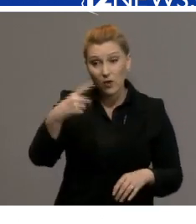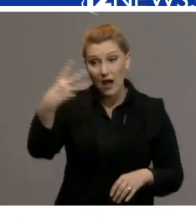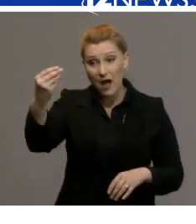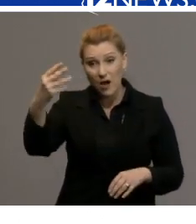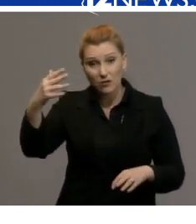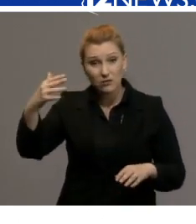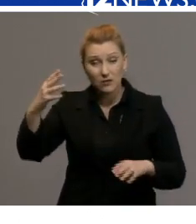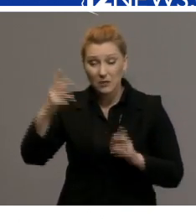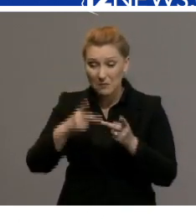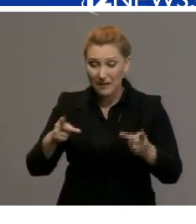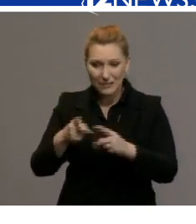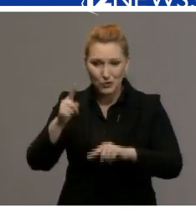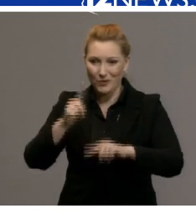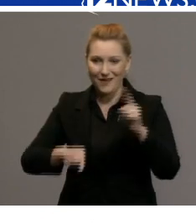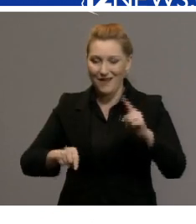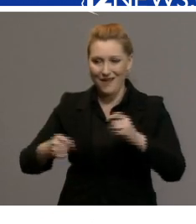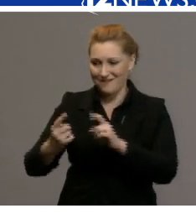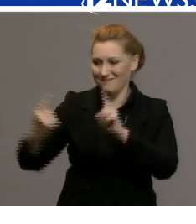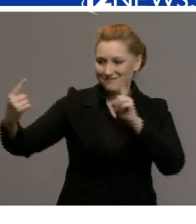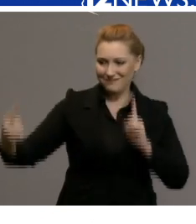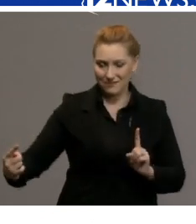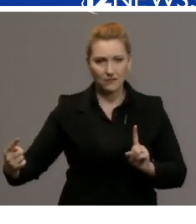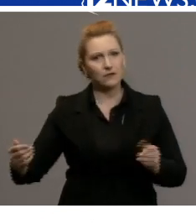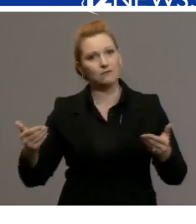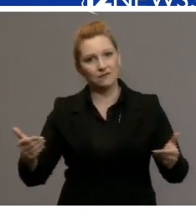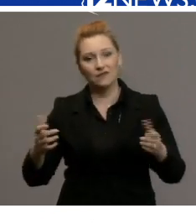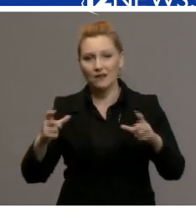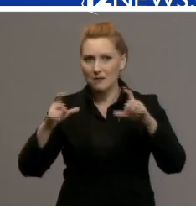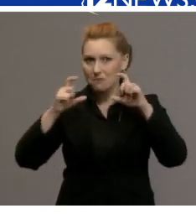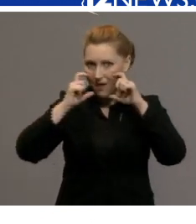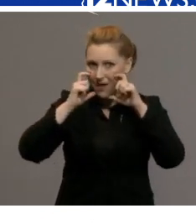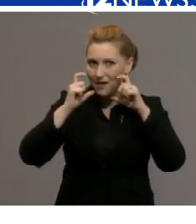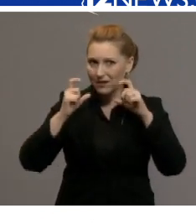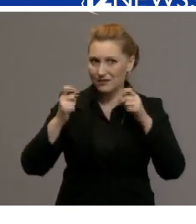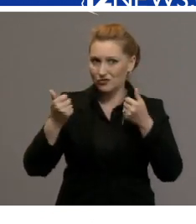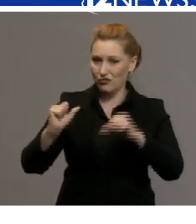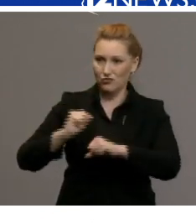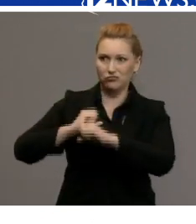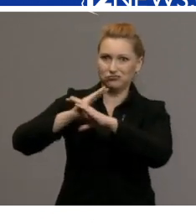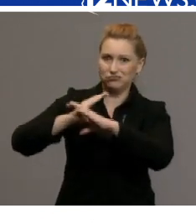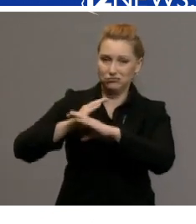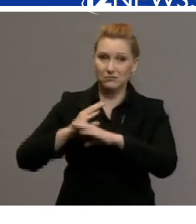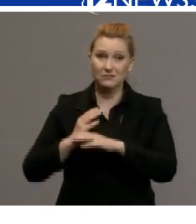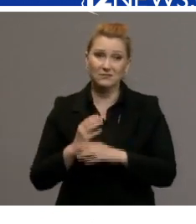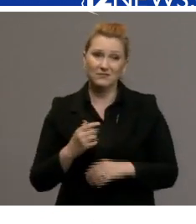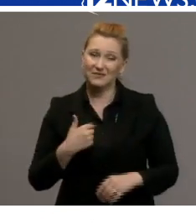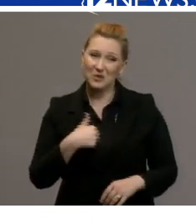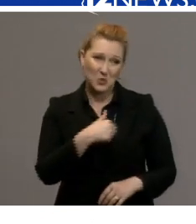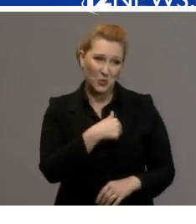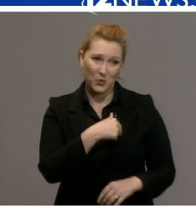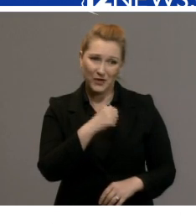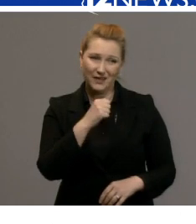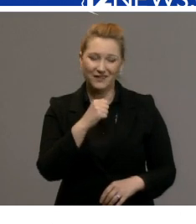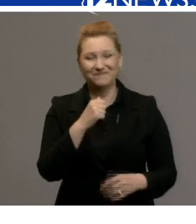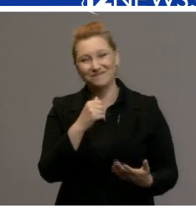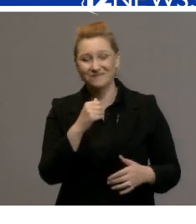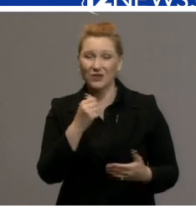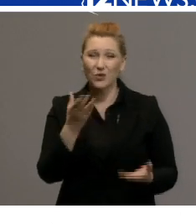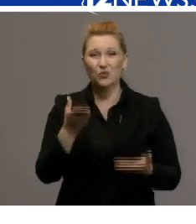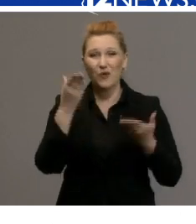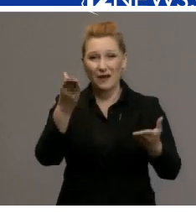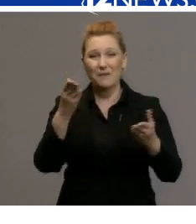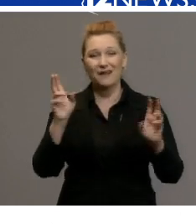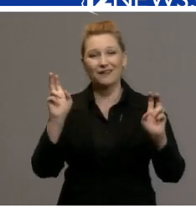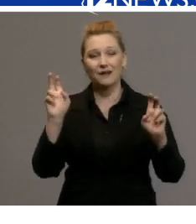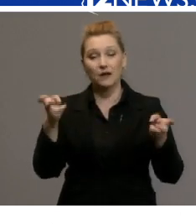you can prevent transmission. And we wouldn't recommend necessarily self-quarantining just because you've been in a group, but